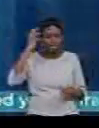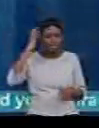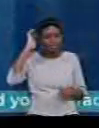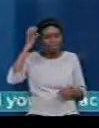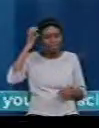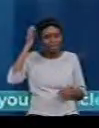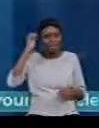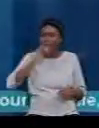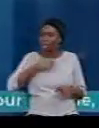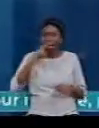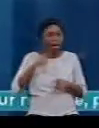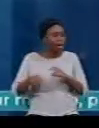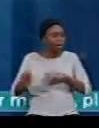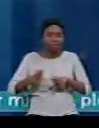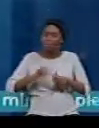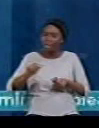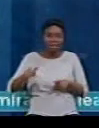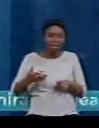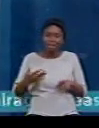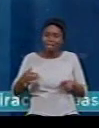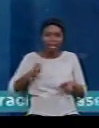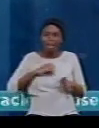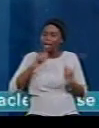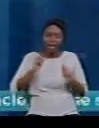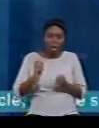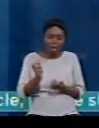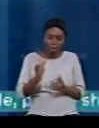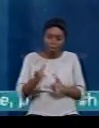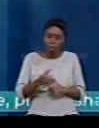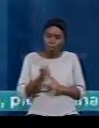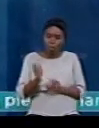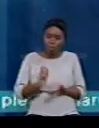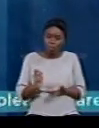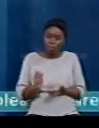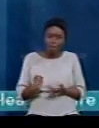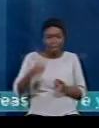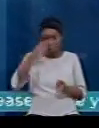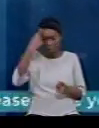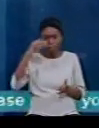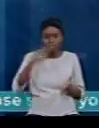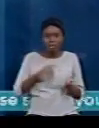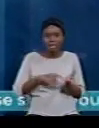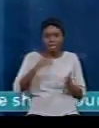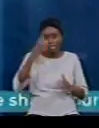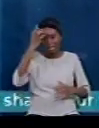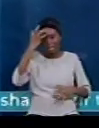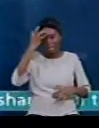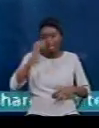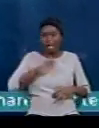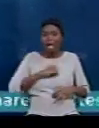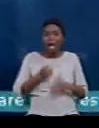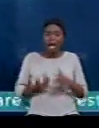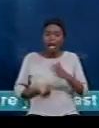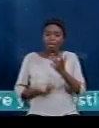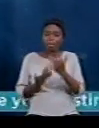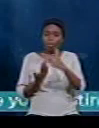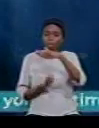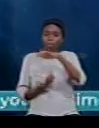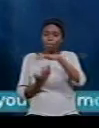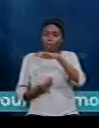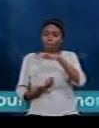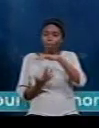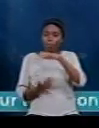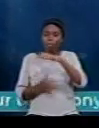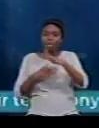I could not do anything. I can't hold a pen. Because of this sickness, I burnt my